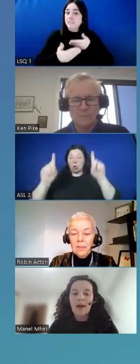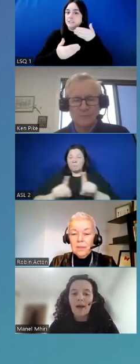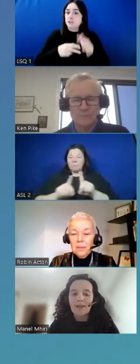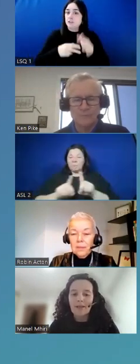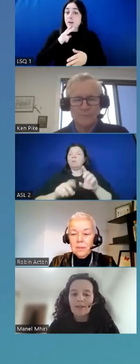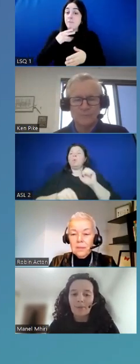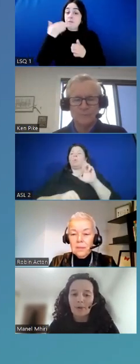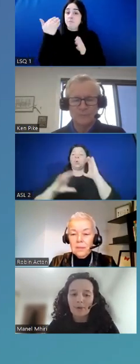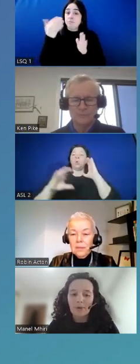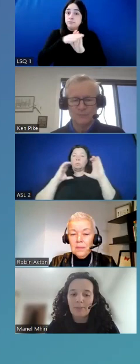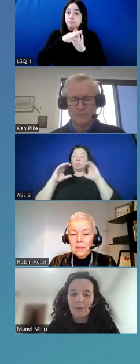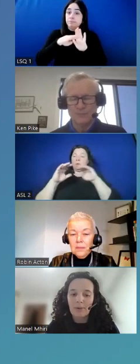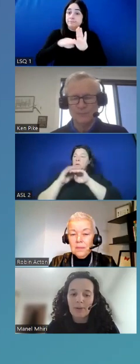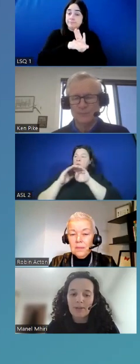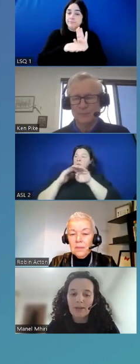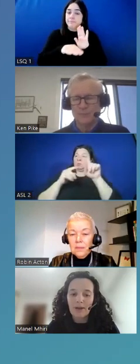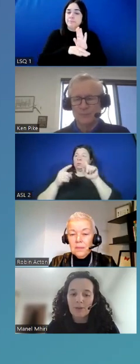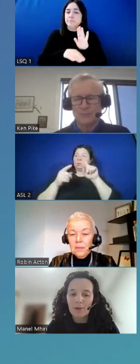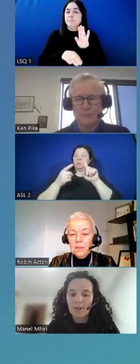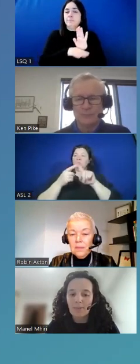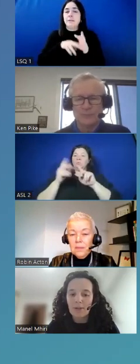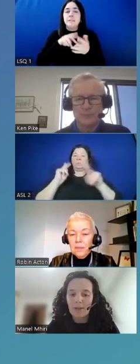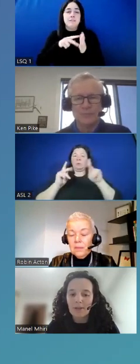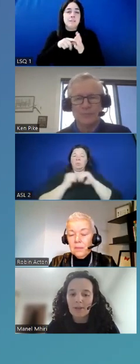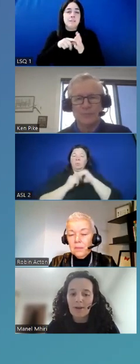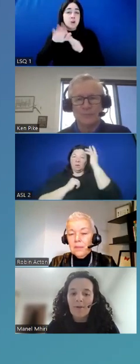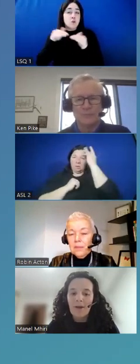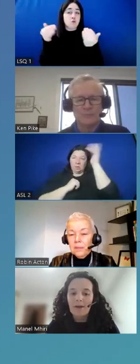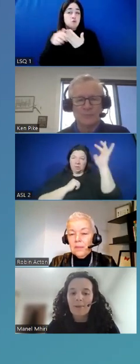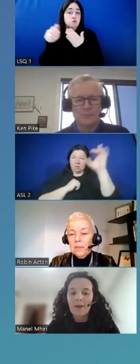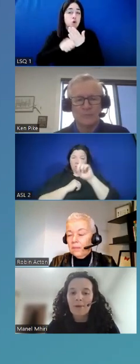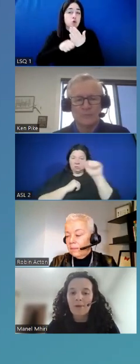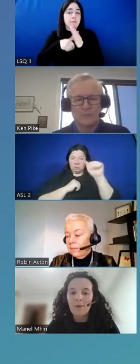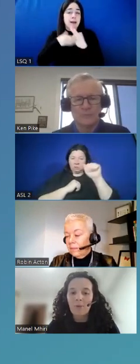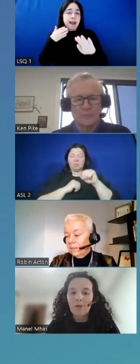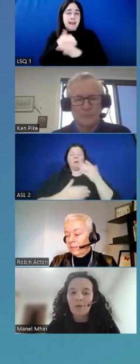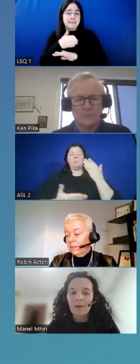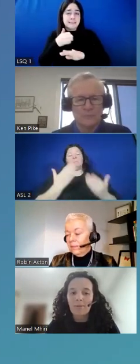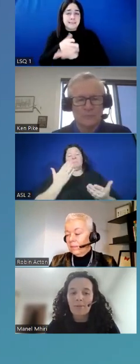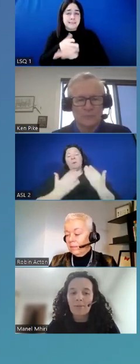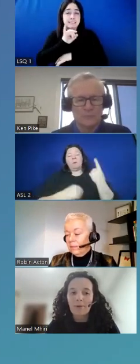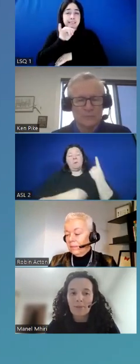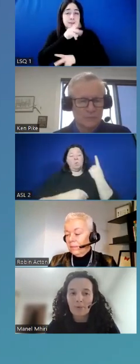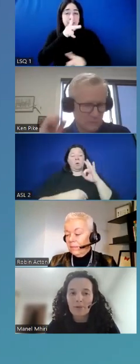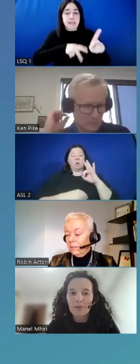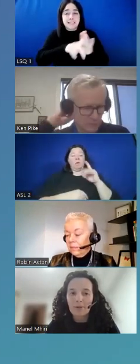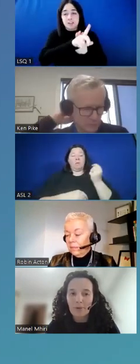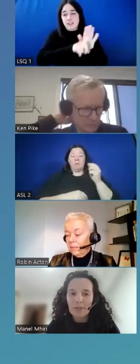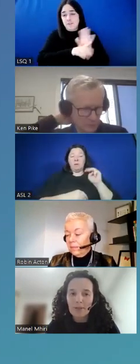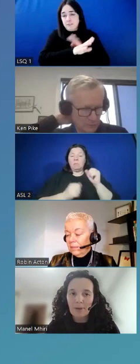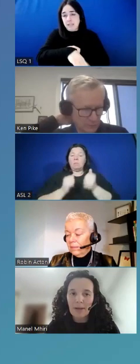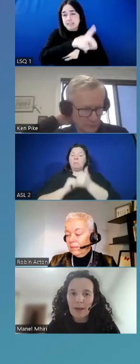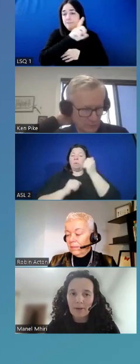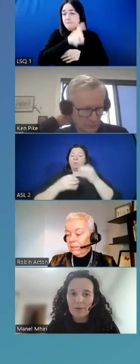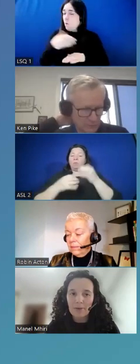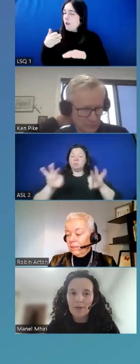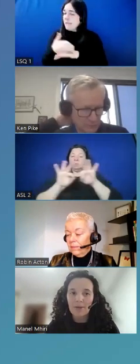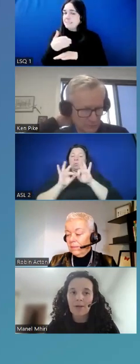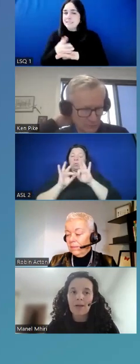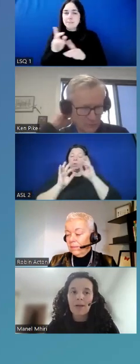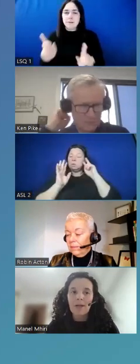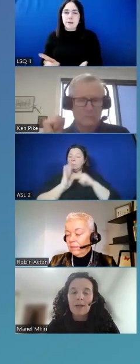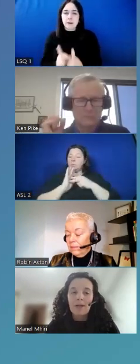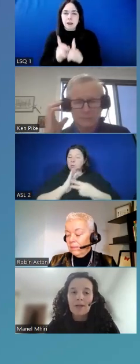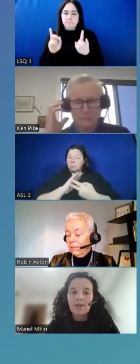communication accessible to people with intellectual disabilities. And maybe one of the most important principles I